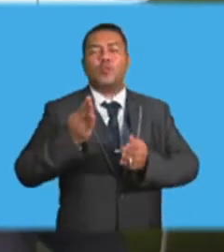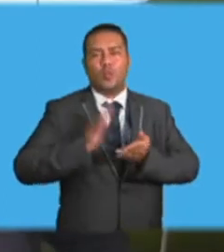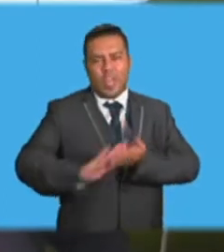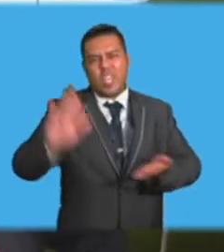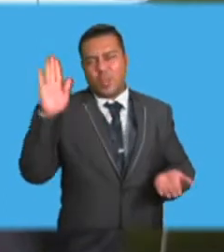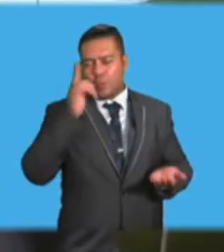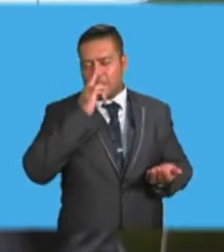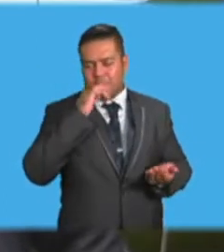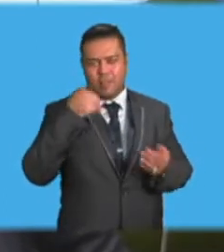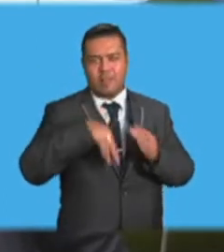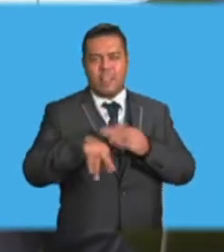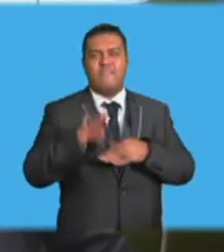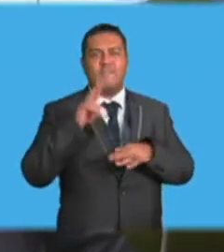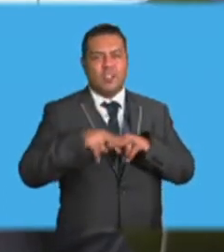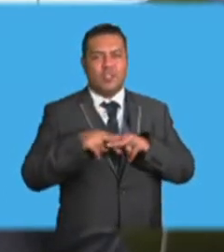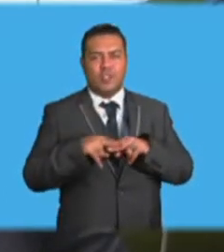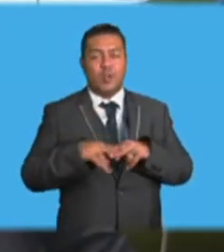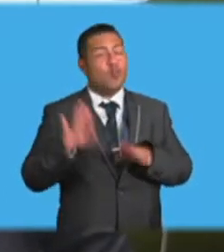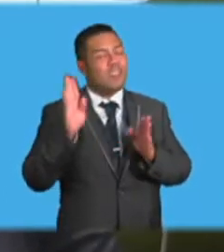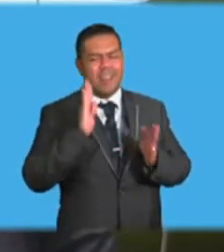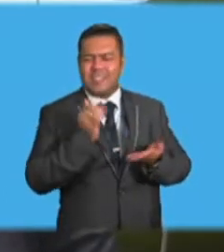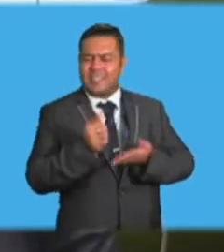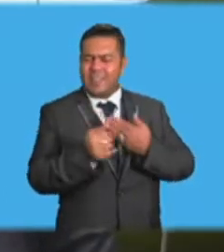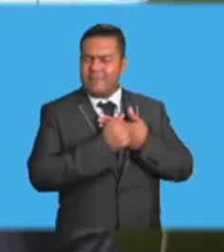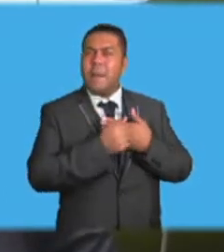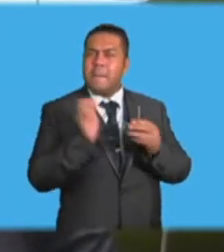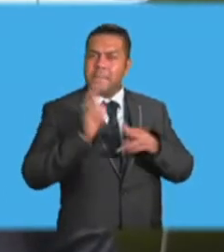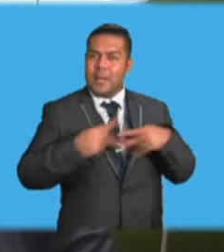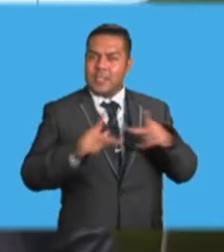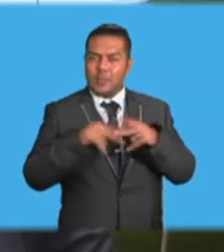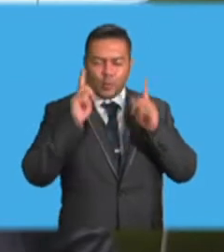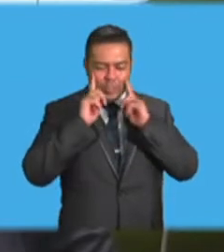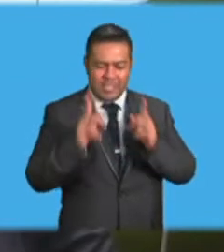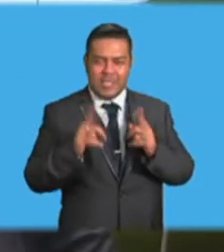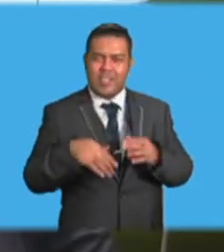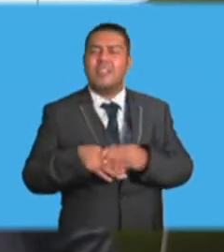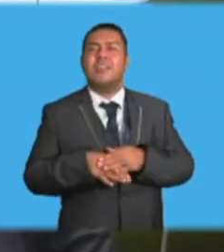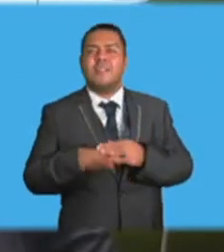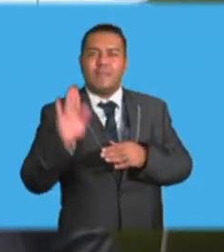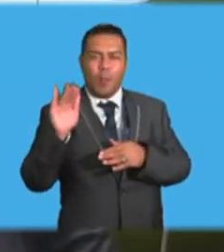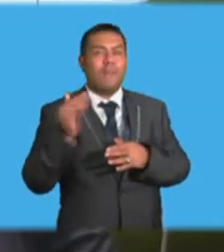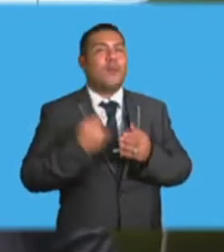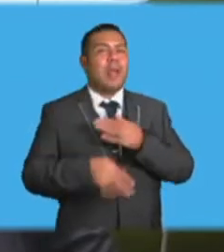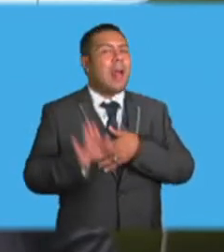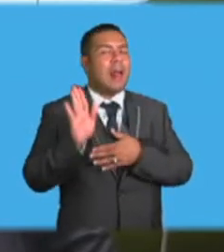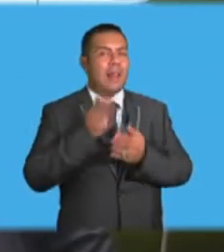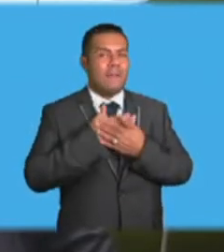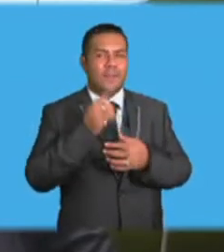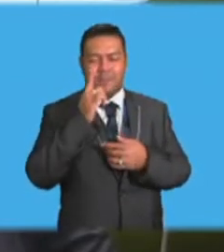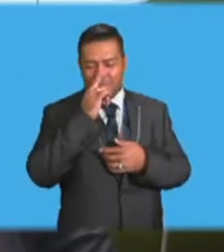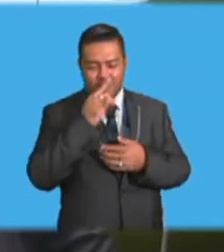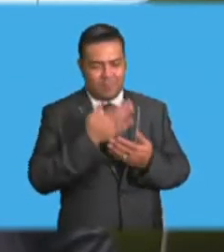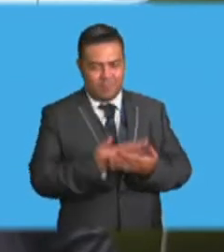long needed a safe and uninterrupted location to see off their loved ones when they have passed on, Madam